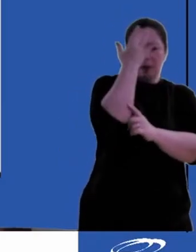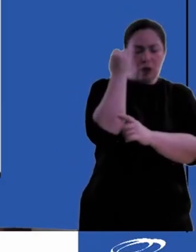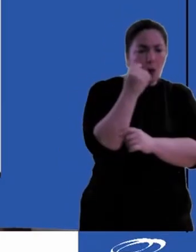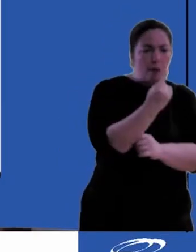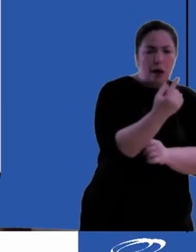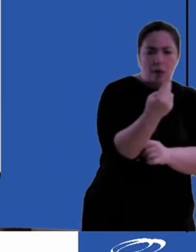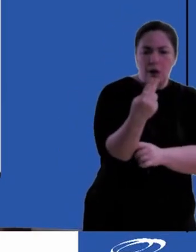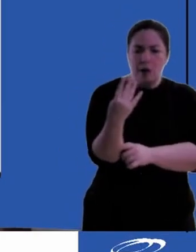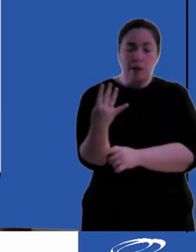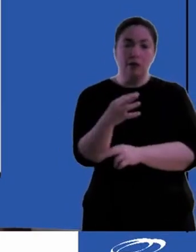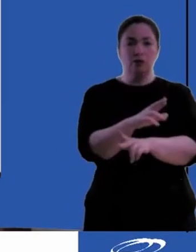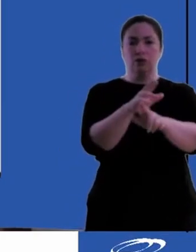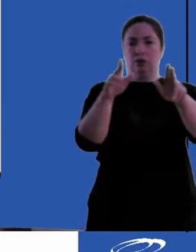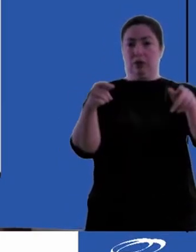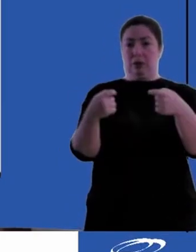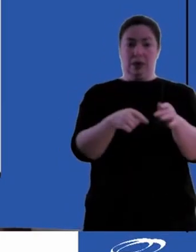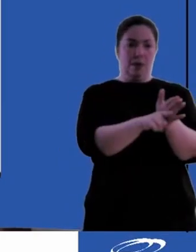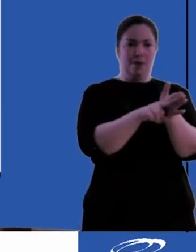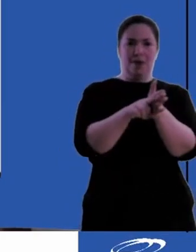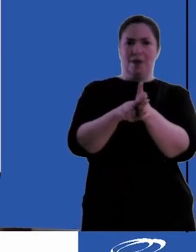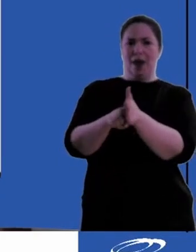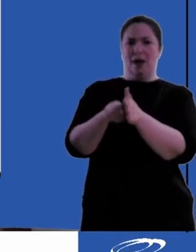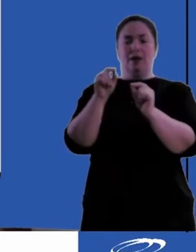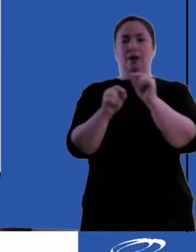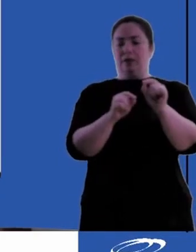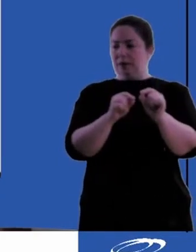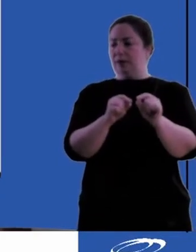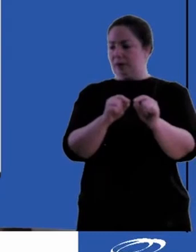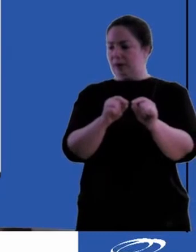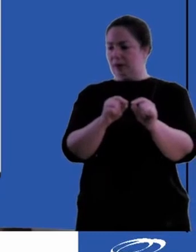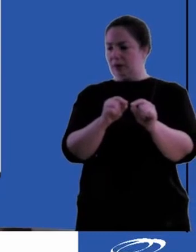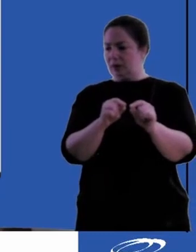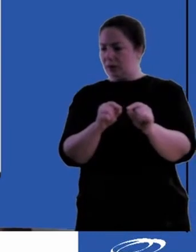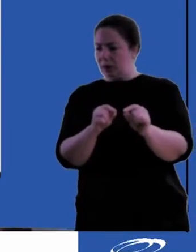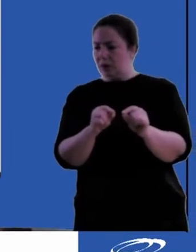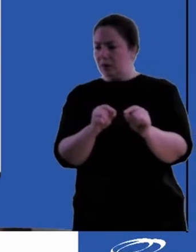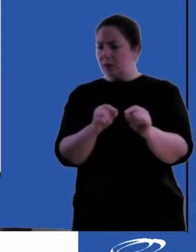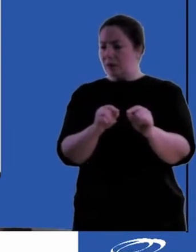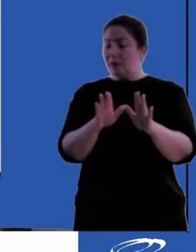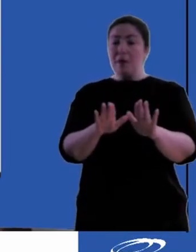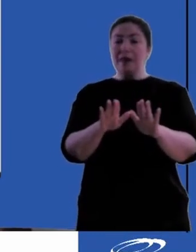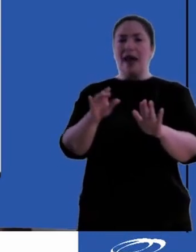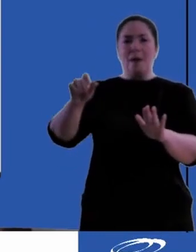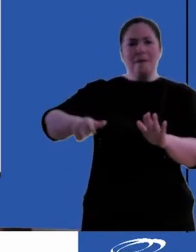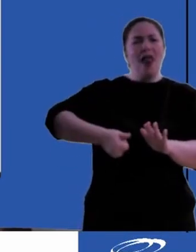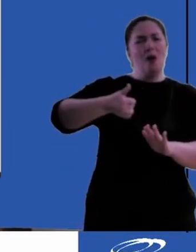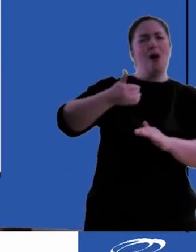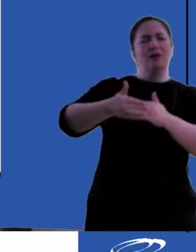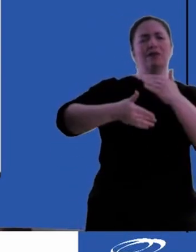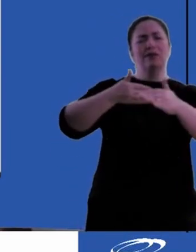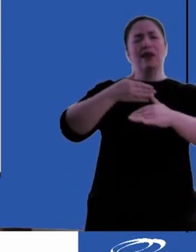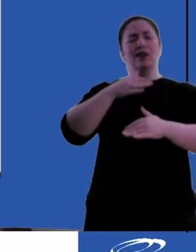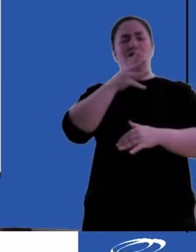to use our tissue cultures in clinical practice. But having improved the way that we do tissue cultures, we went back and